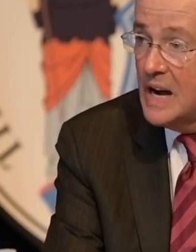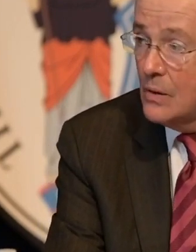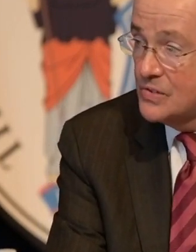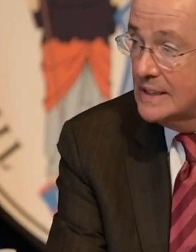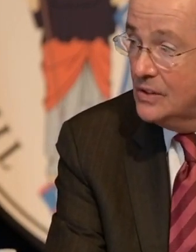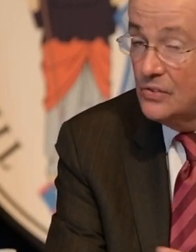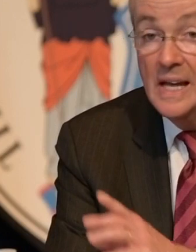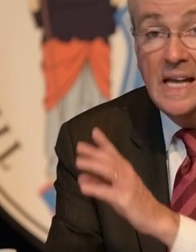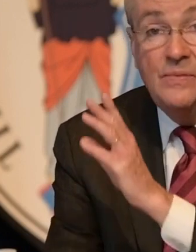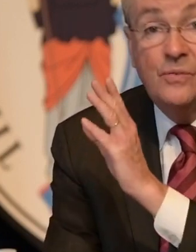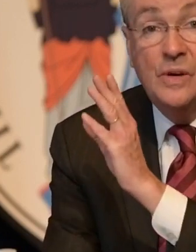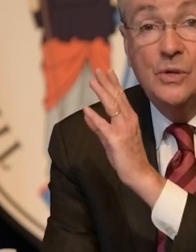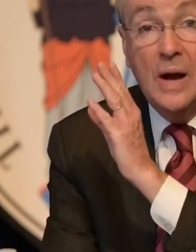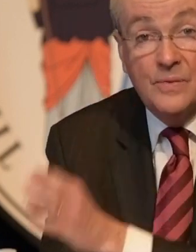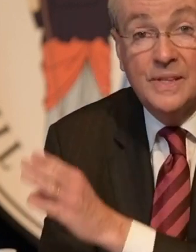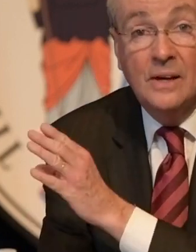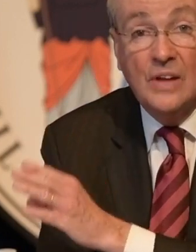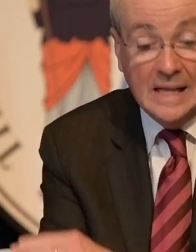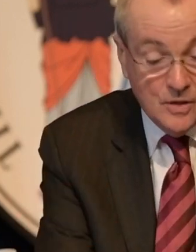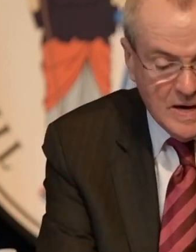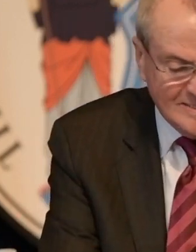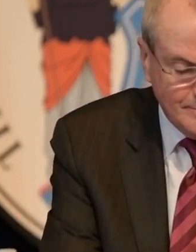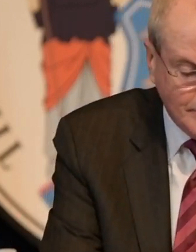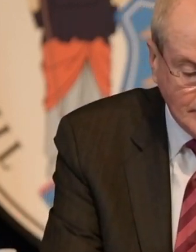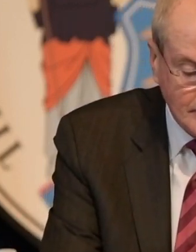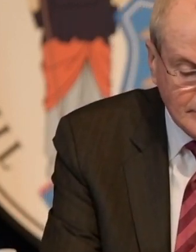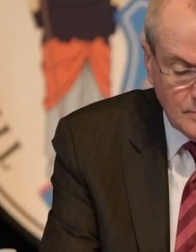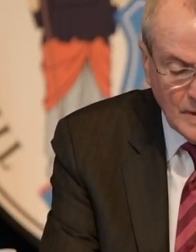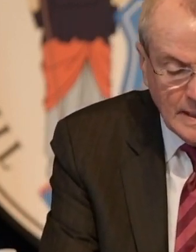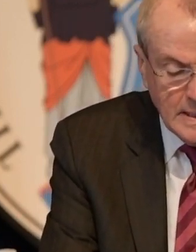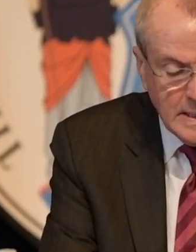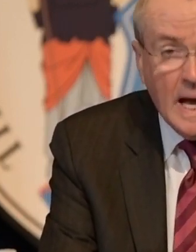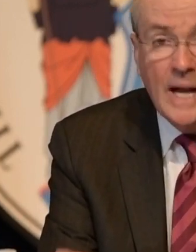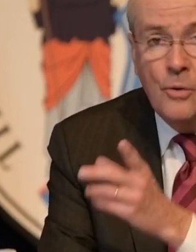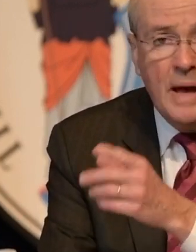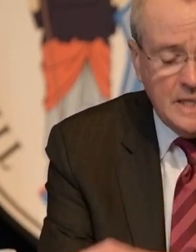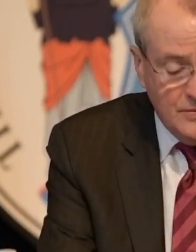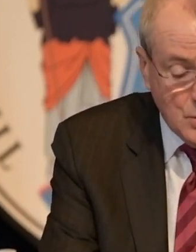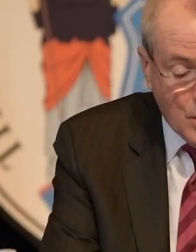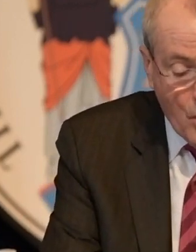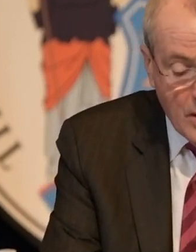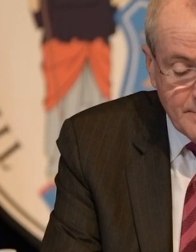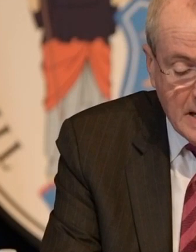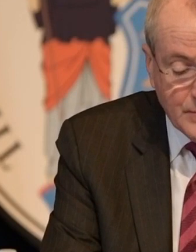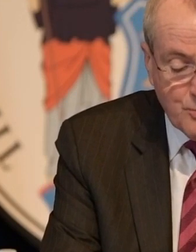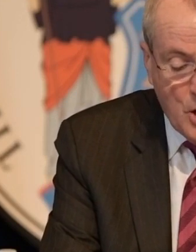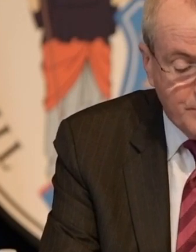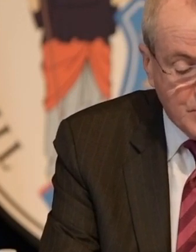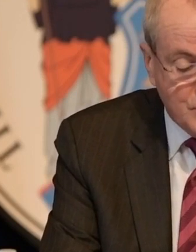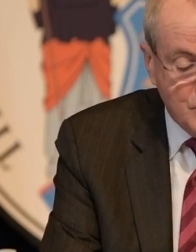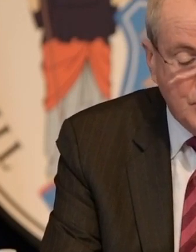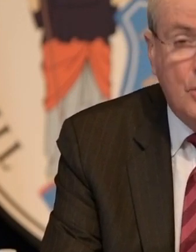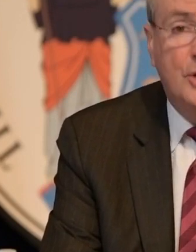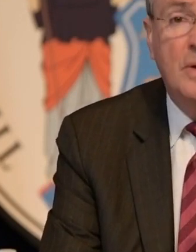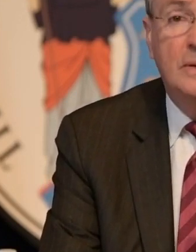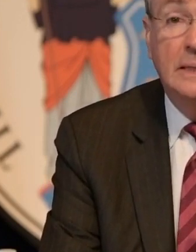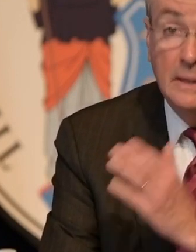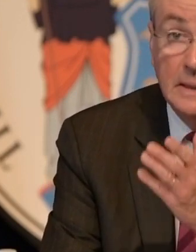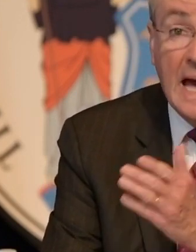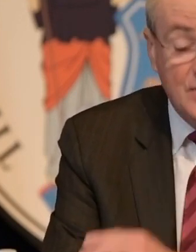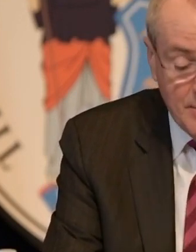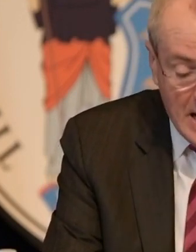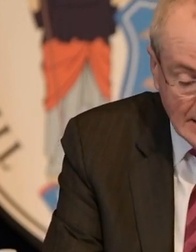with a virus like this, even if we do everything exactly right. I know many of you are worried about the small businesses in your